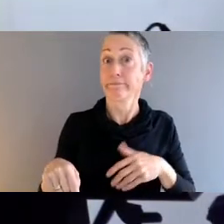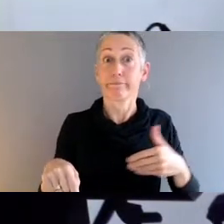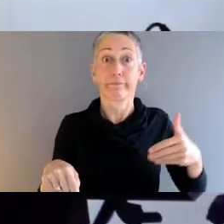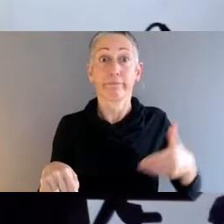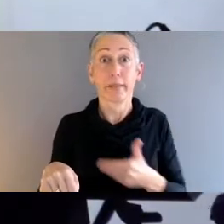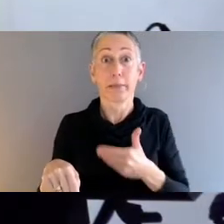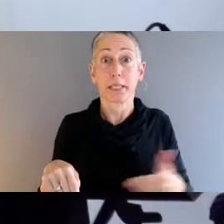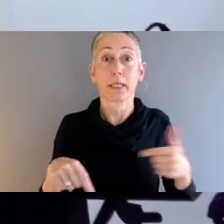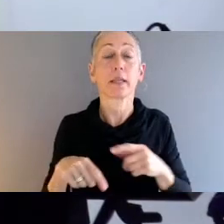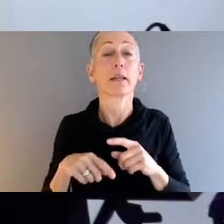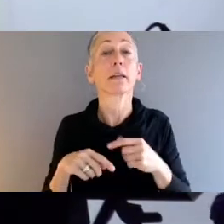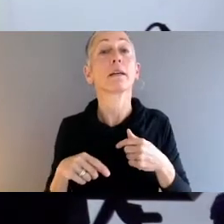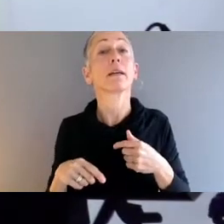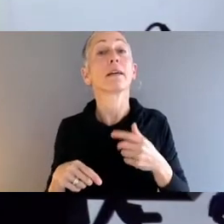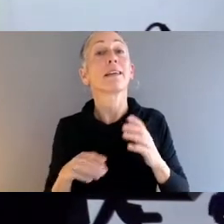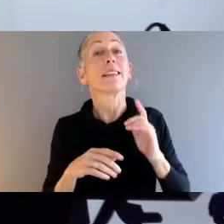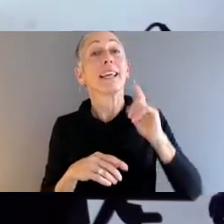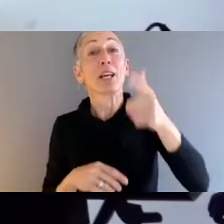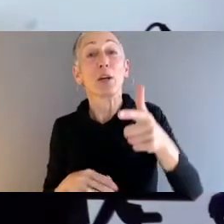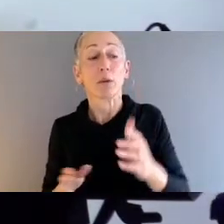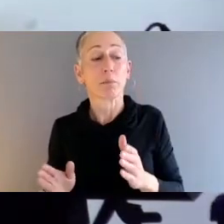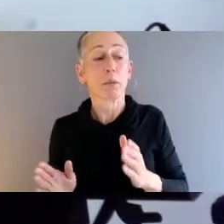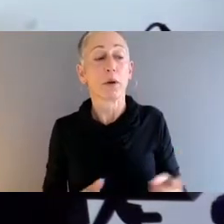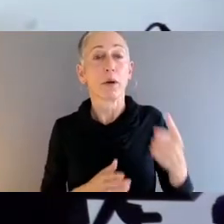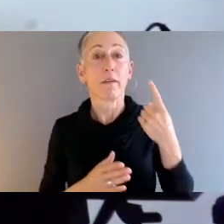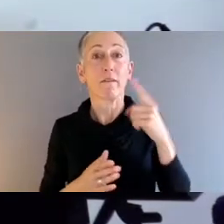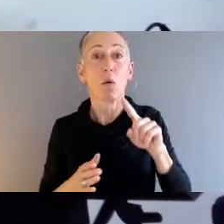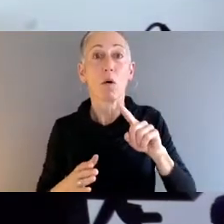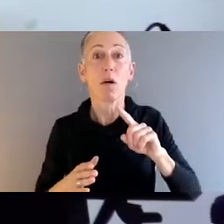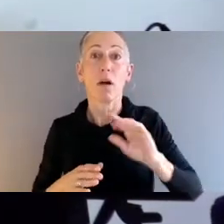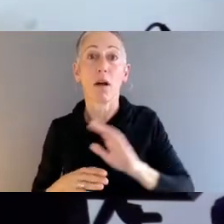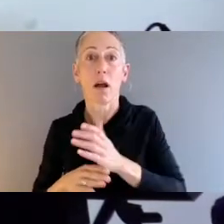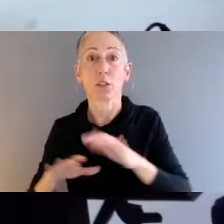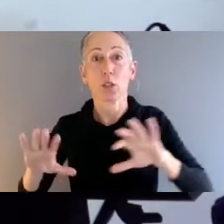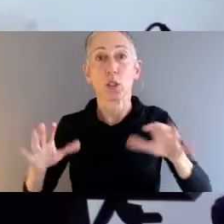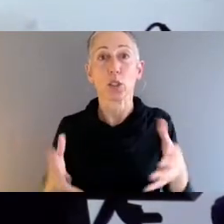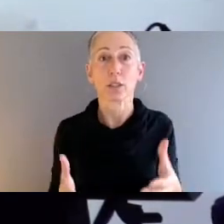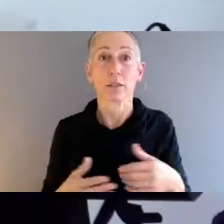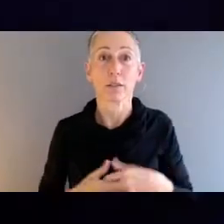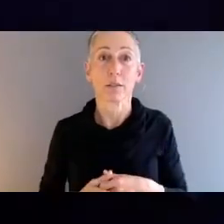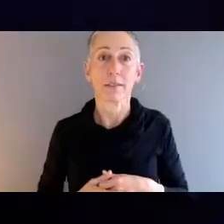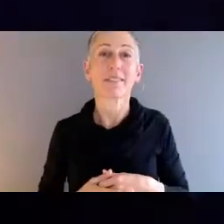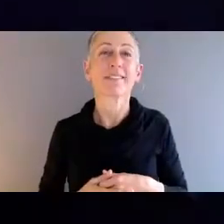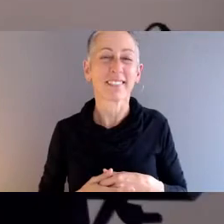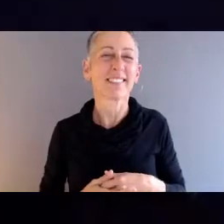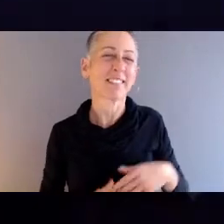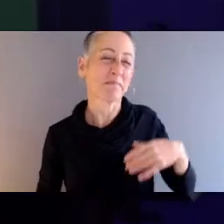concerts and things like that, he would always lean over the back of the couch and applaud for me.